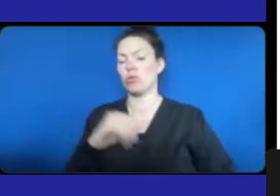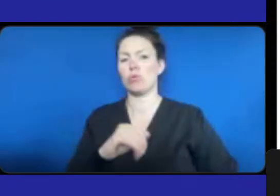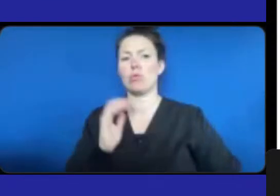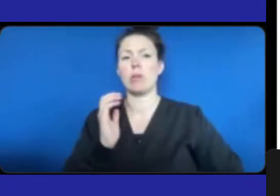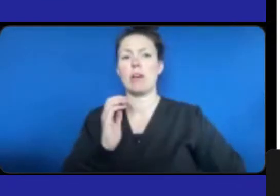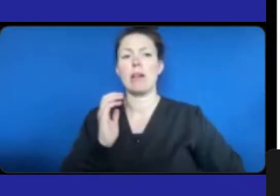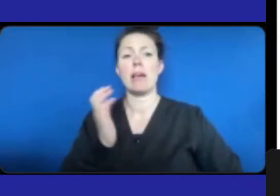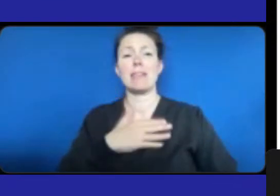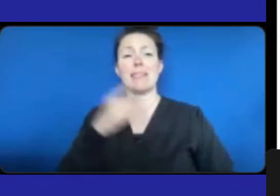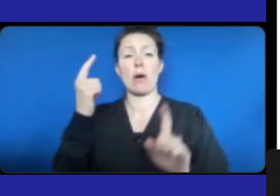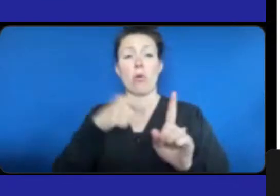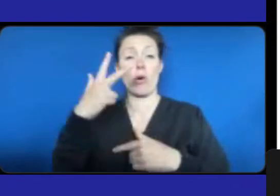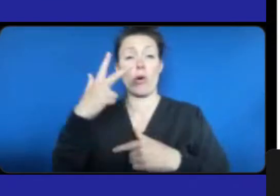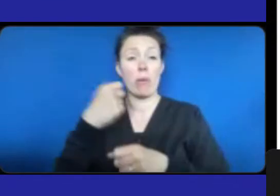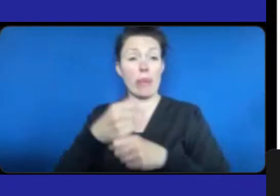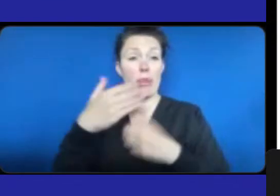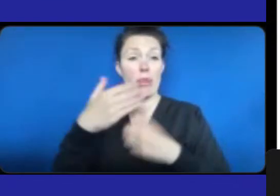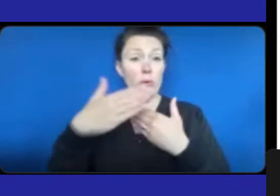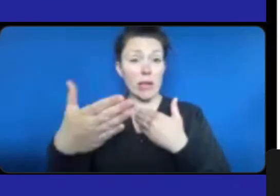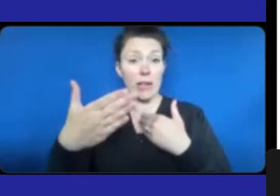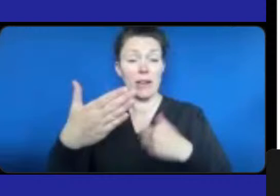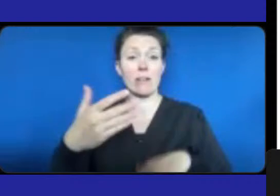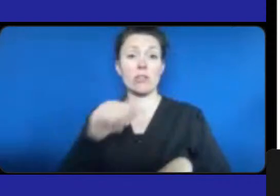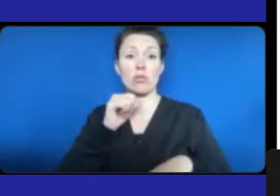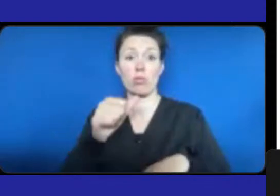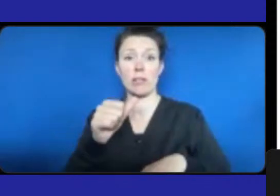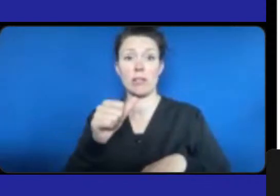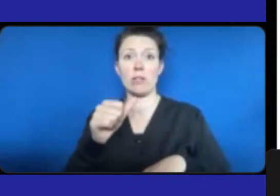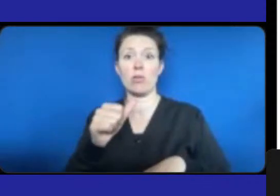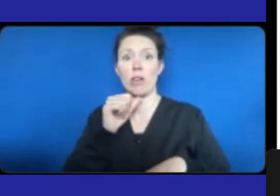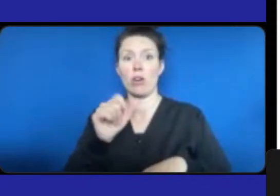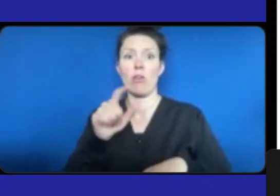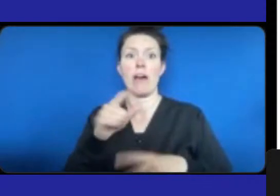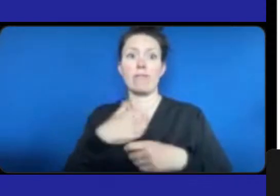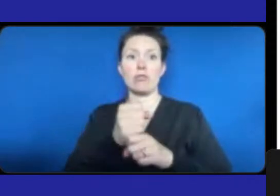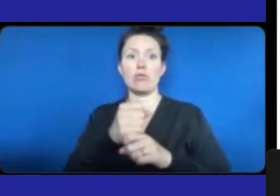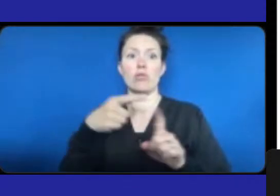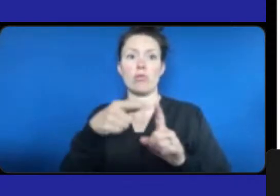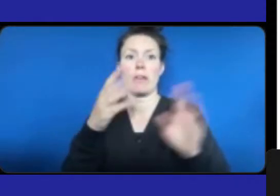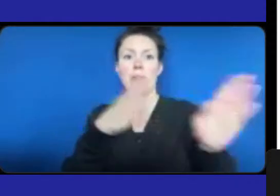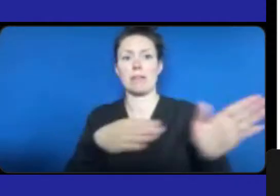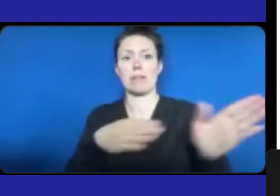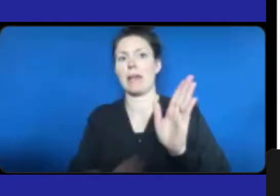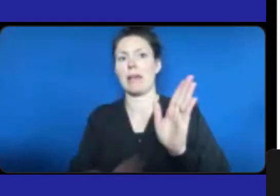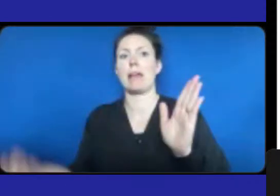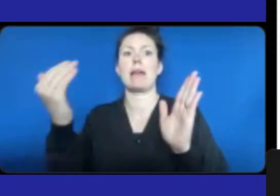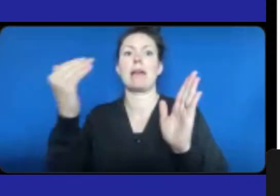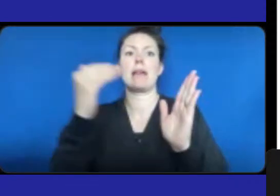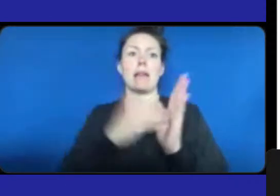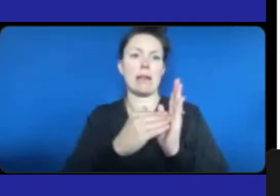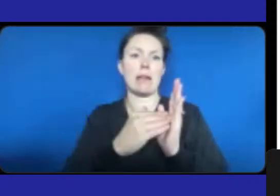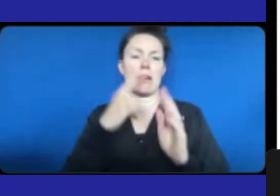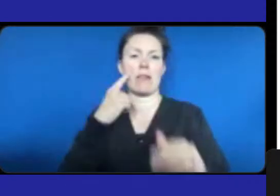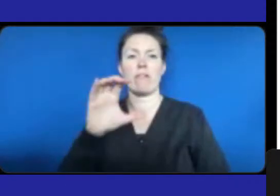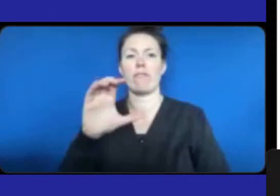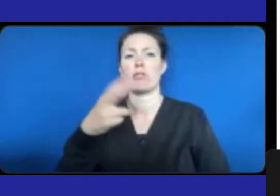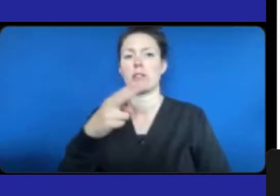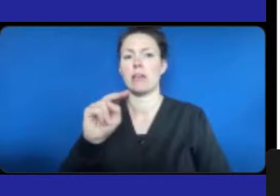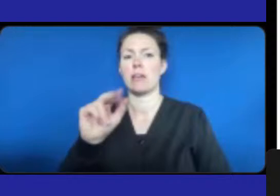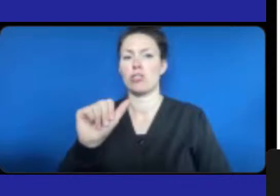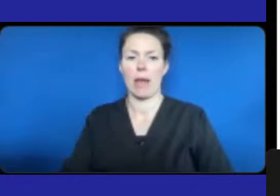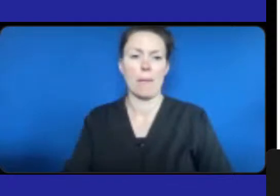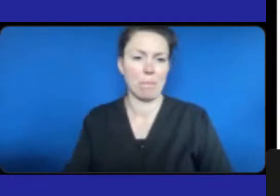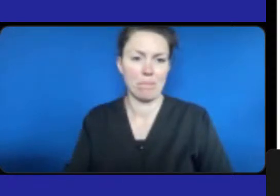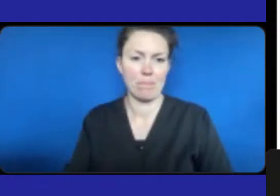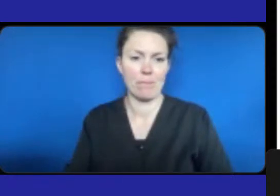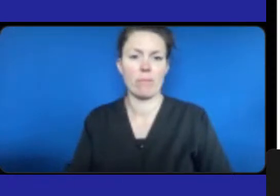in 3 years' time, we are not reconvening, not recreating this wheel for the first time in order to do the CHNA. On